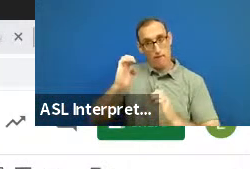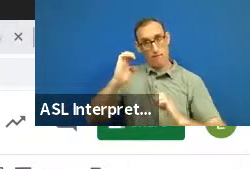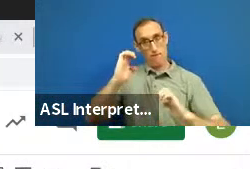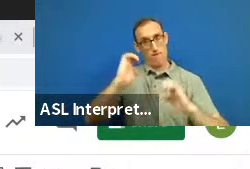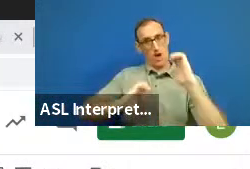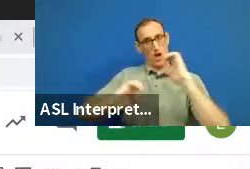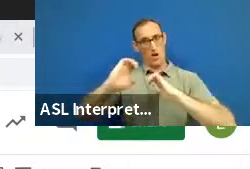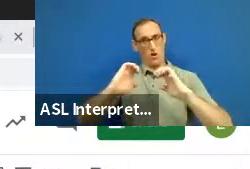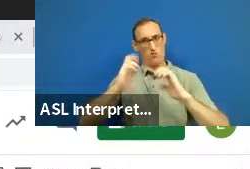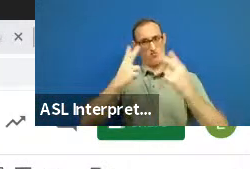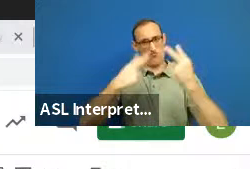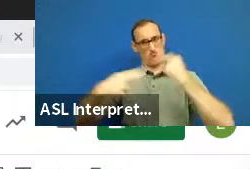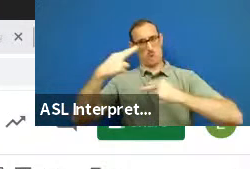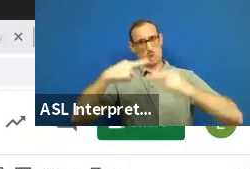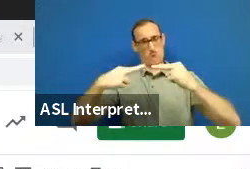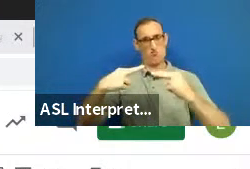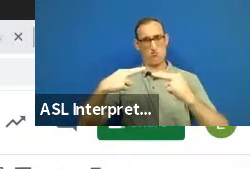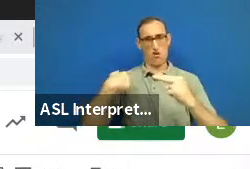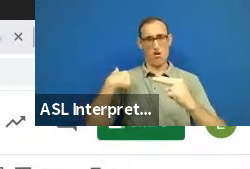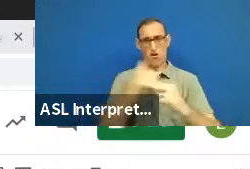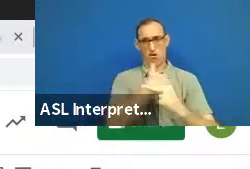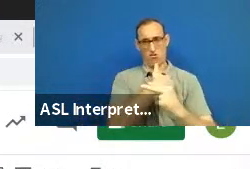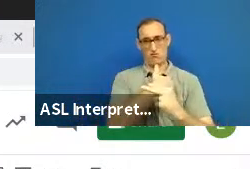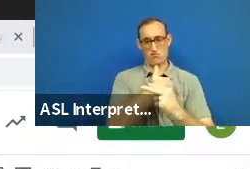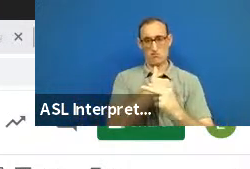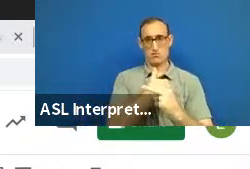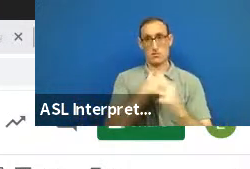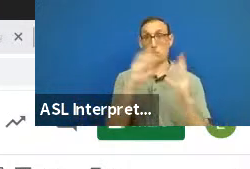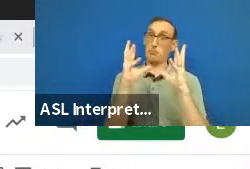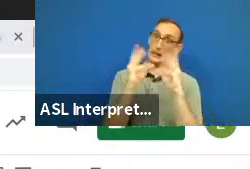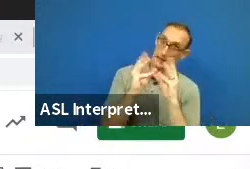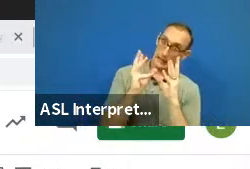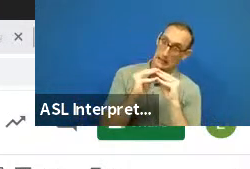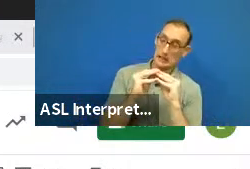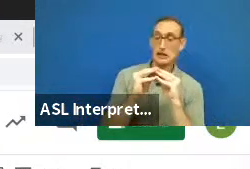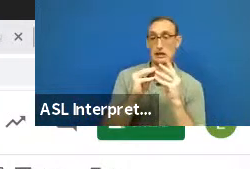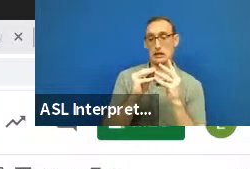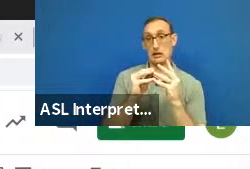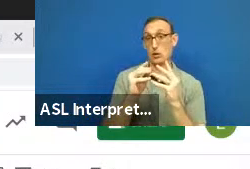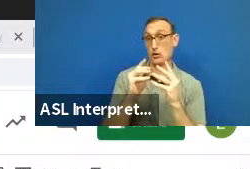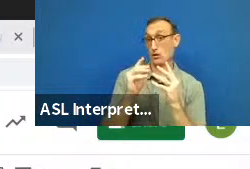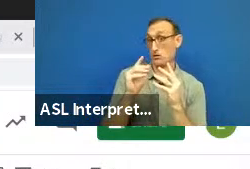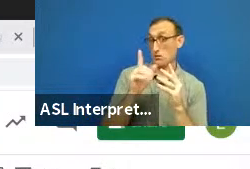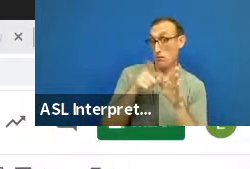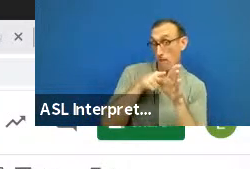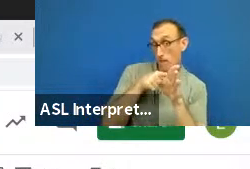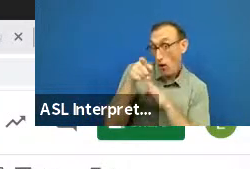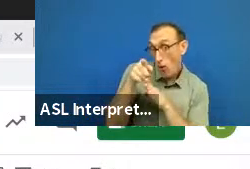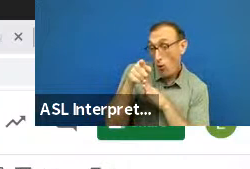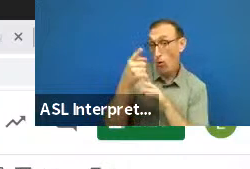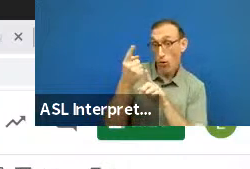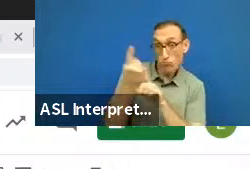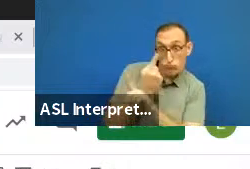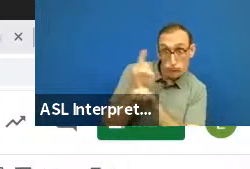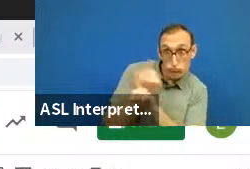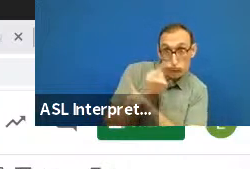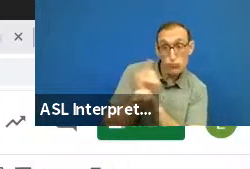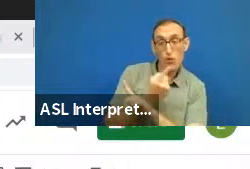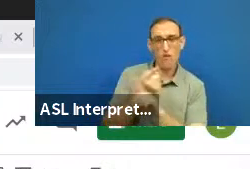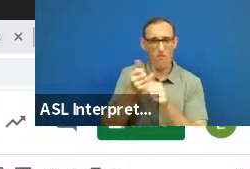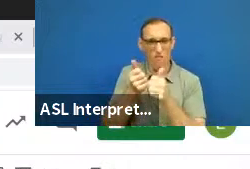hey, our meetings are conducted in a professional manner. We follow Robert's Rules of